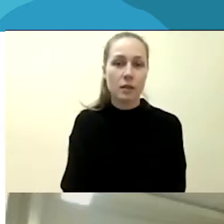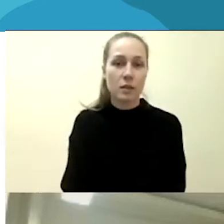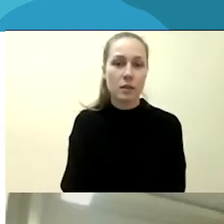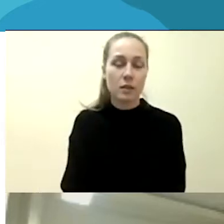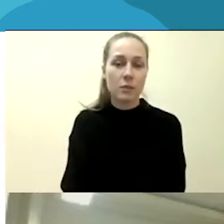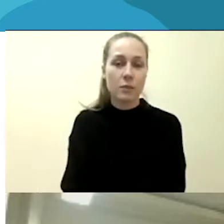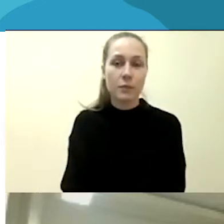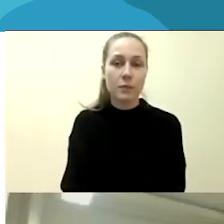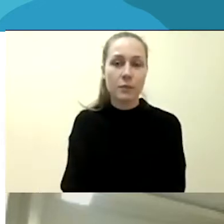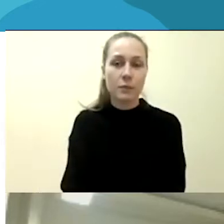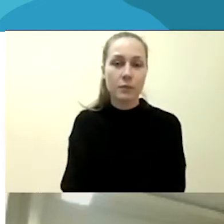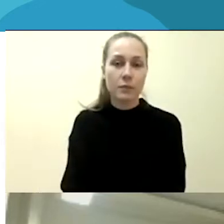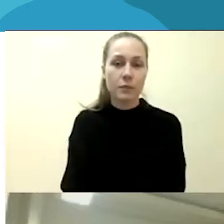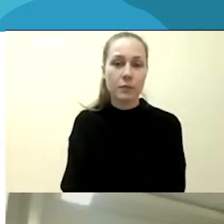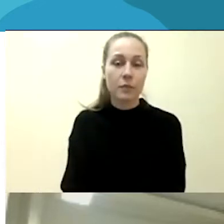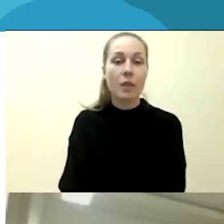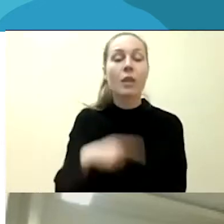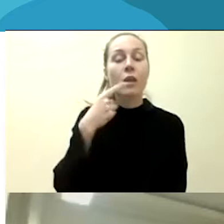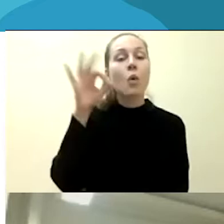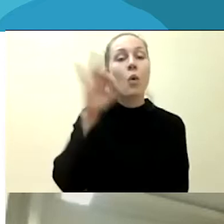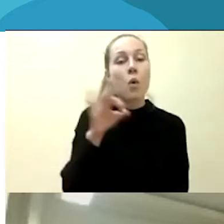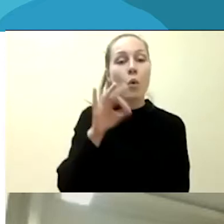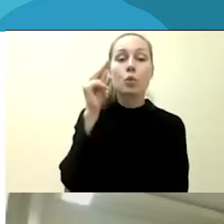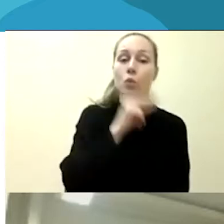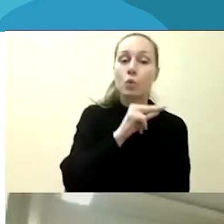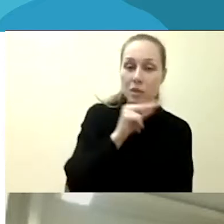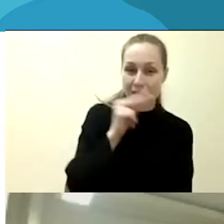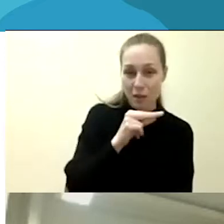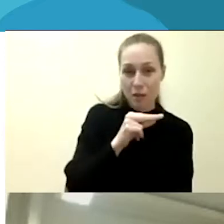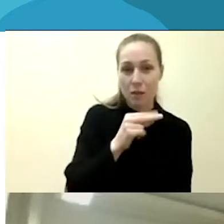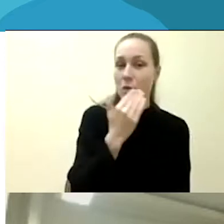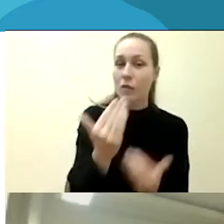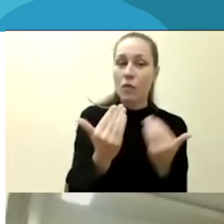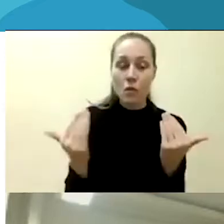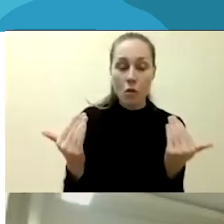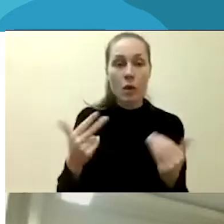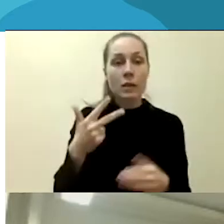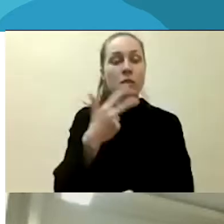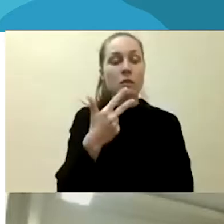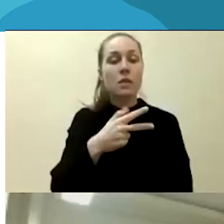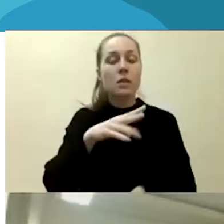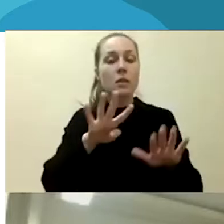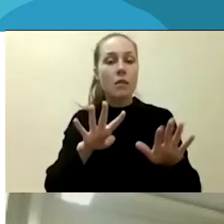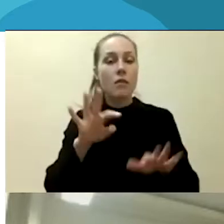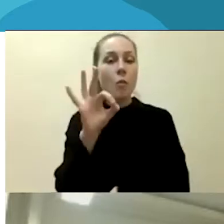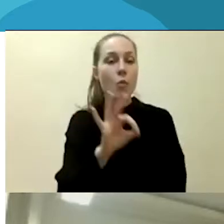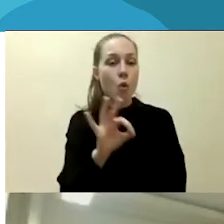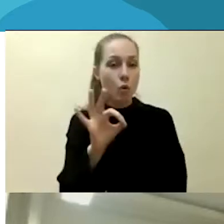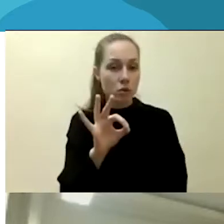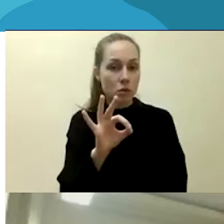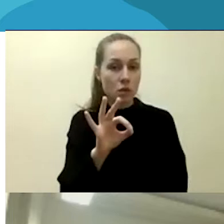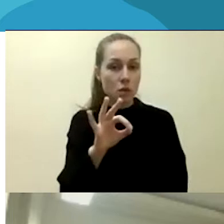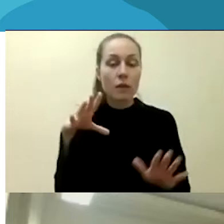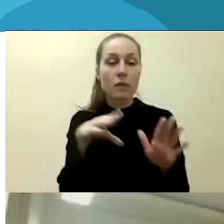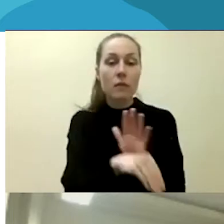threats, molestations, 39%, damage, clutter, 16%, hate speech, 16%,